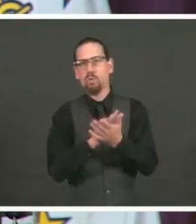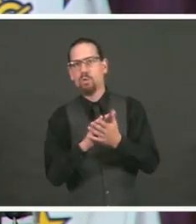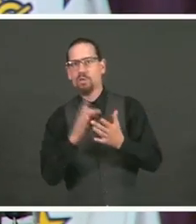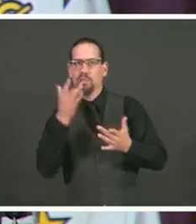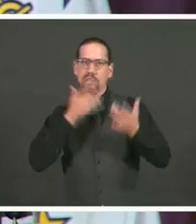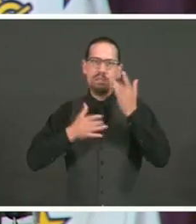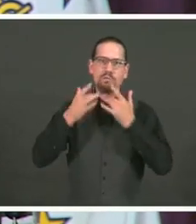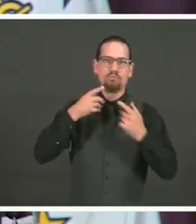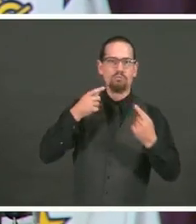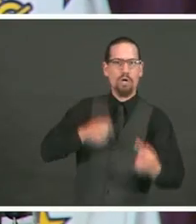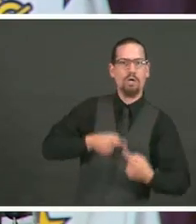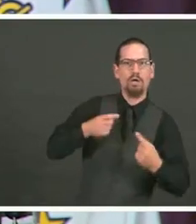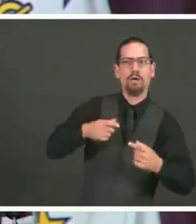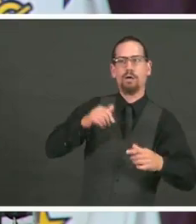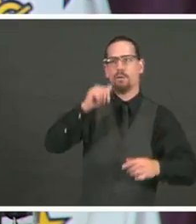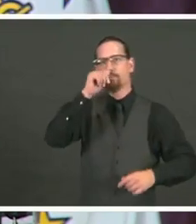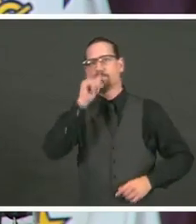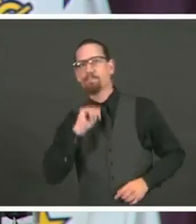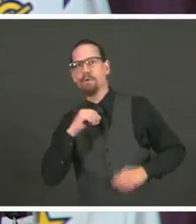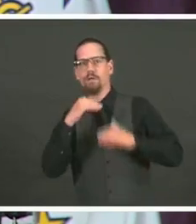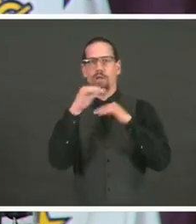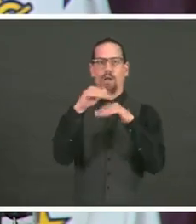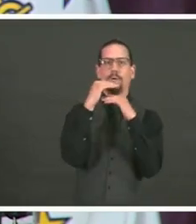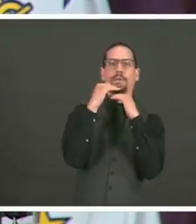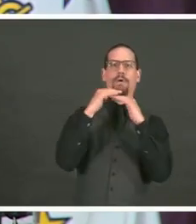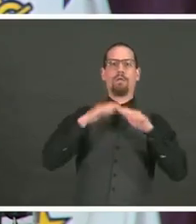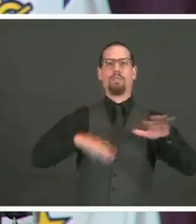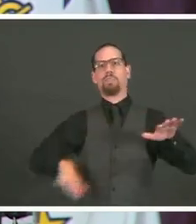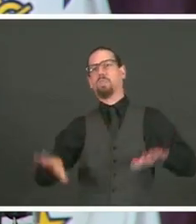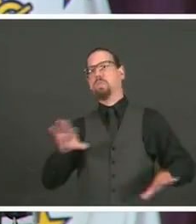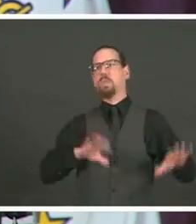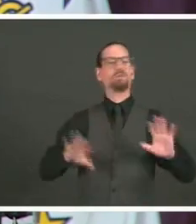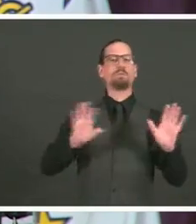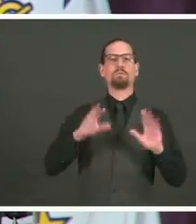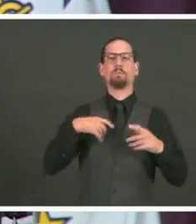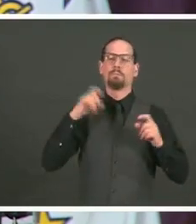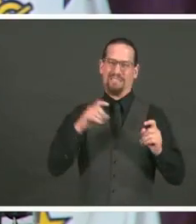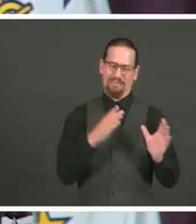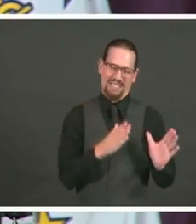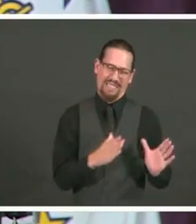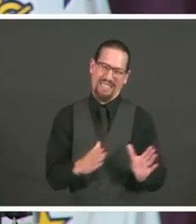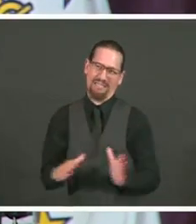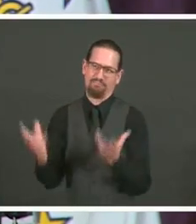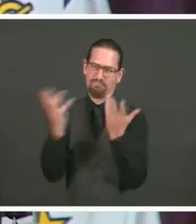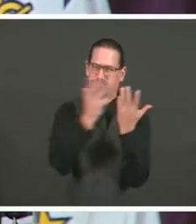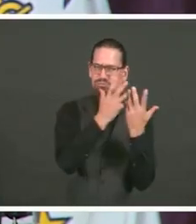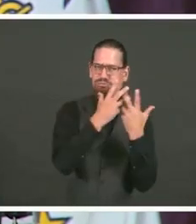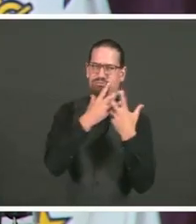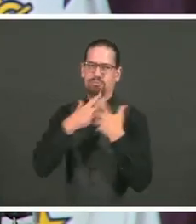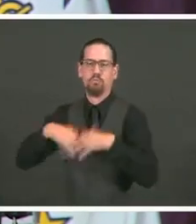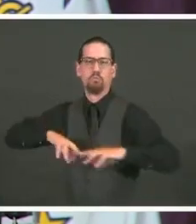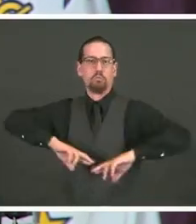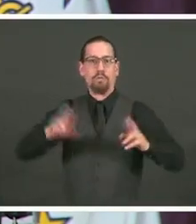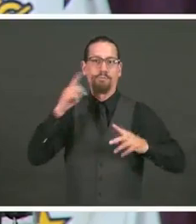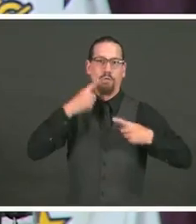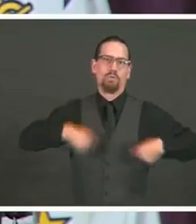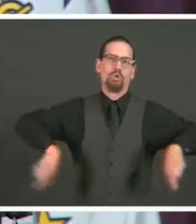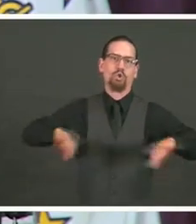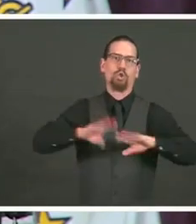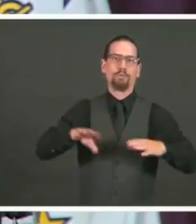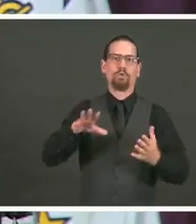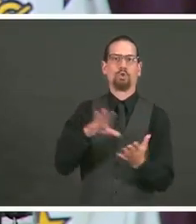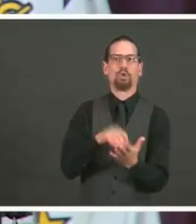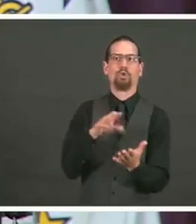So we owe it to these kids to make sure we are ready for high-quality learning in any scenario. And to those of you who wish we could make